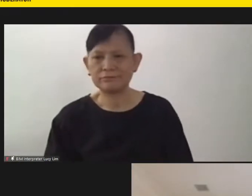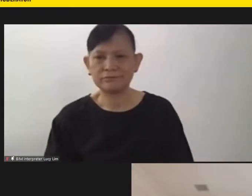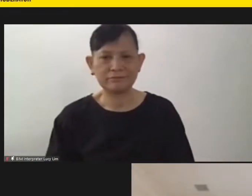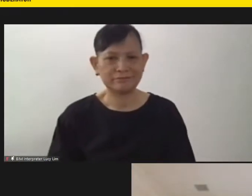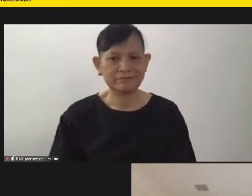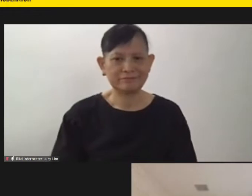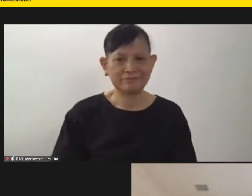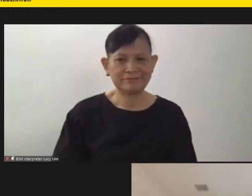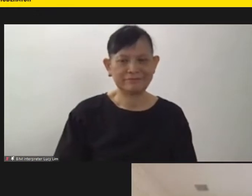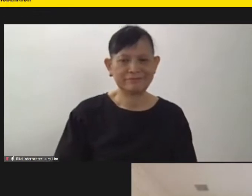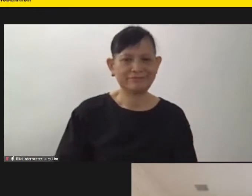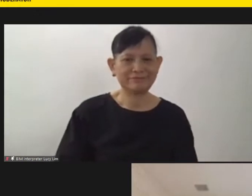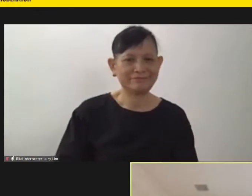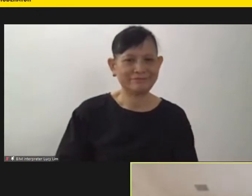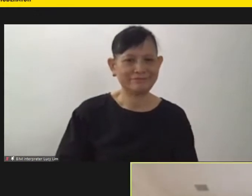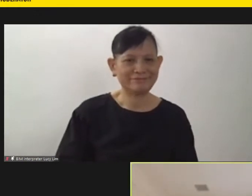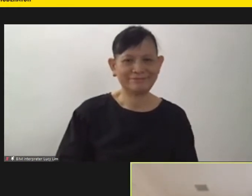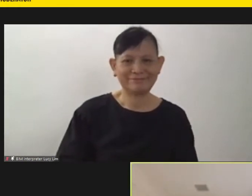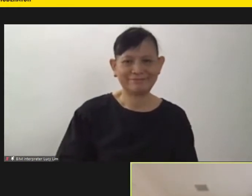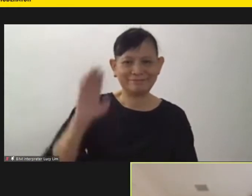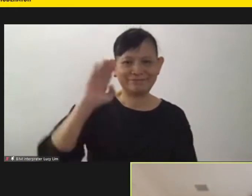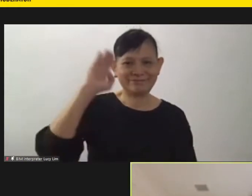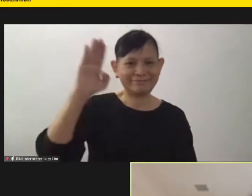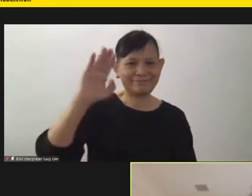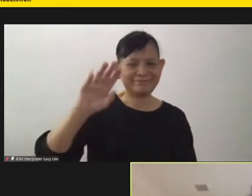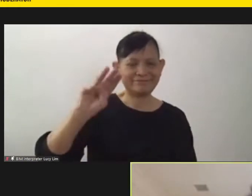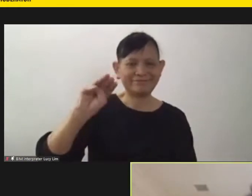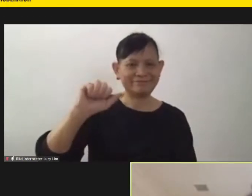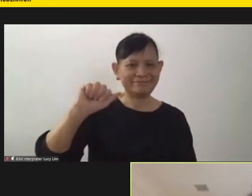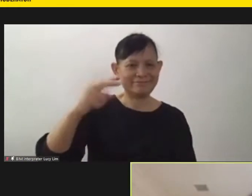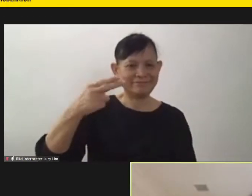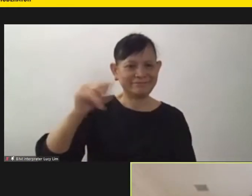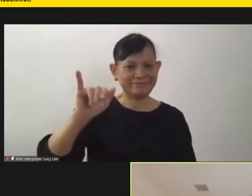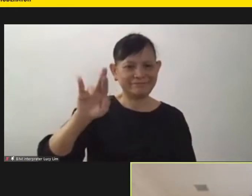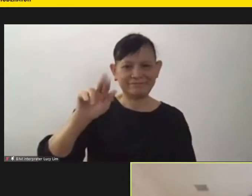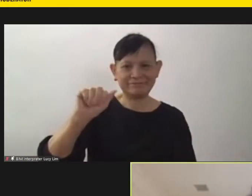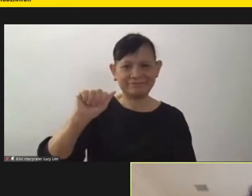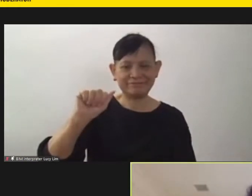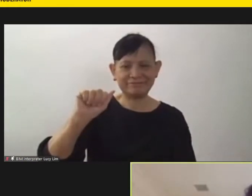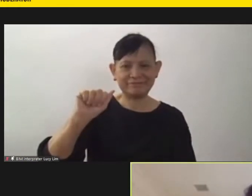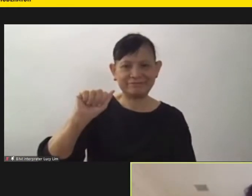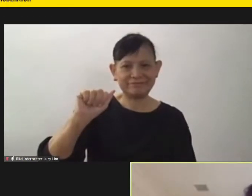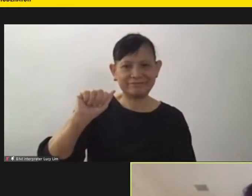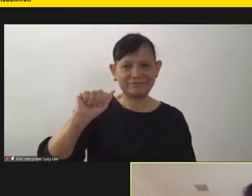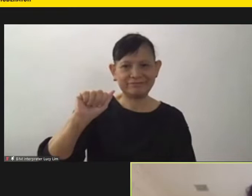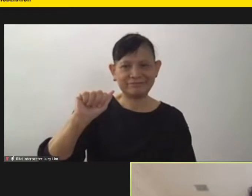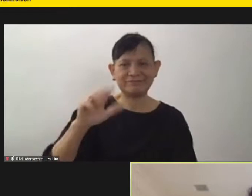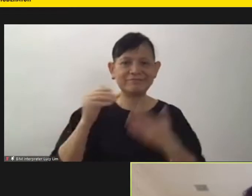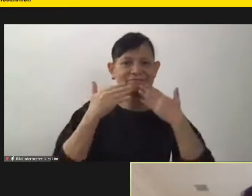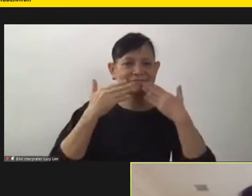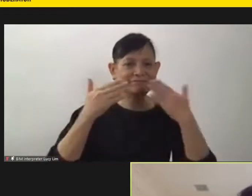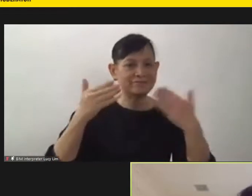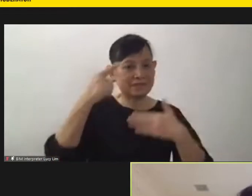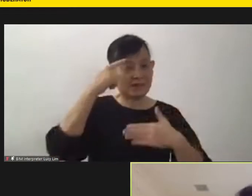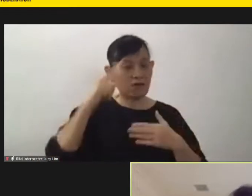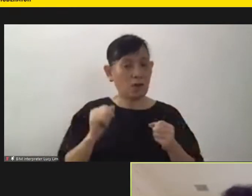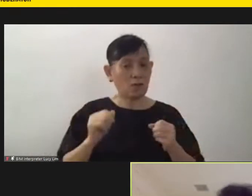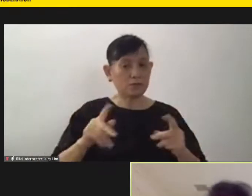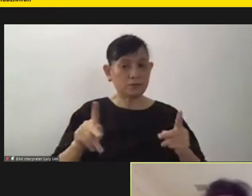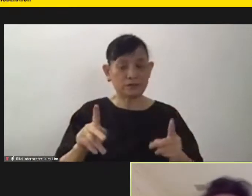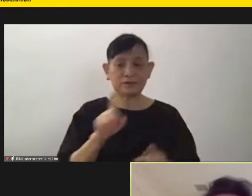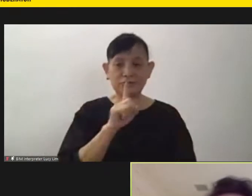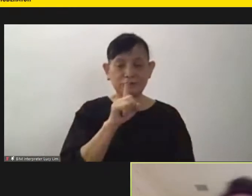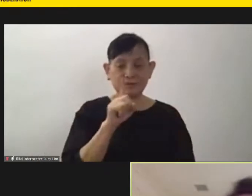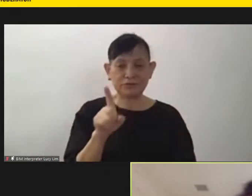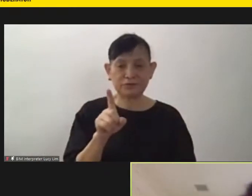Jinx, you go ahead. Okay, hi. Thanks, Em. Thanks for passing the floor to me. And thank you so much for this opportunity, because I'm also